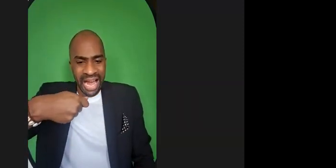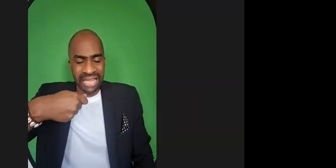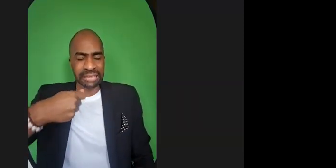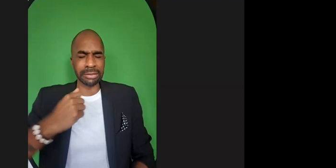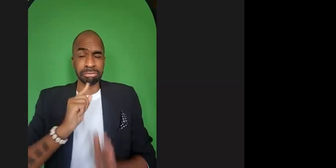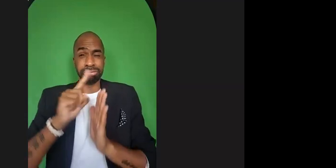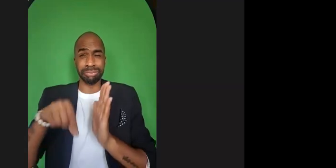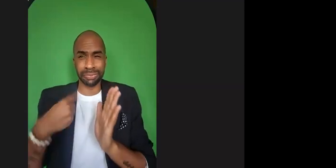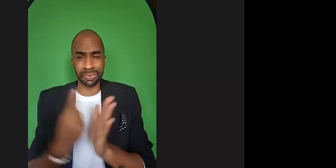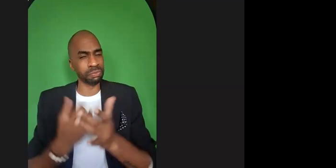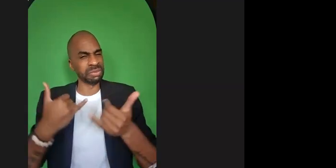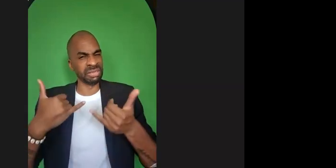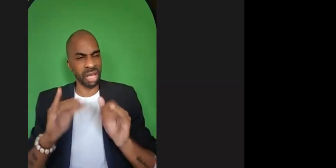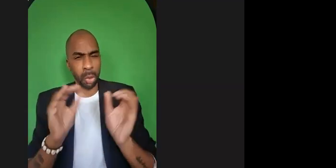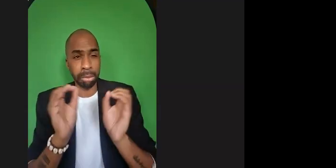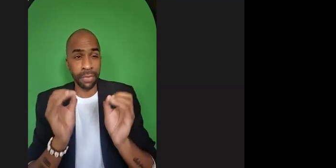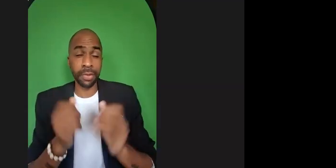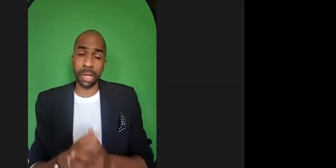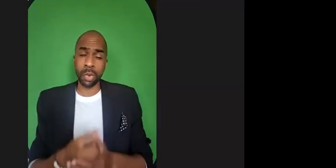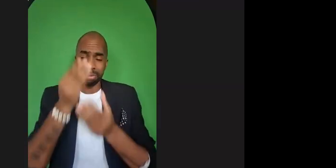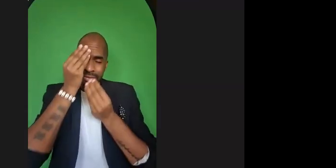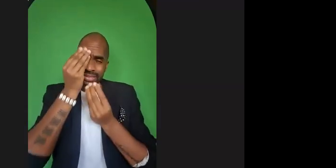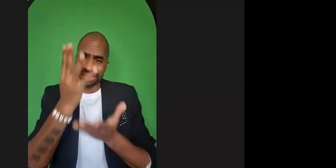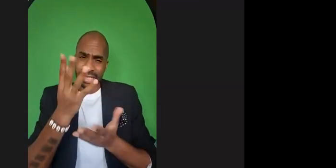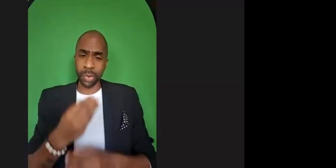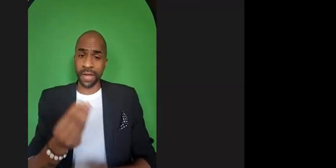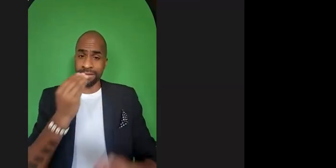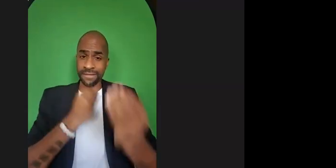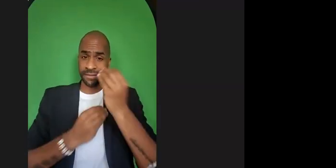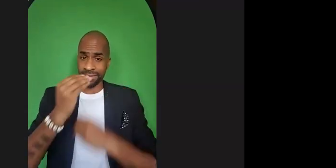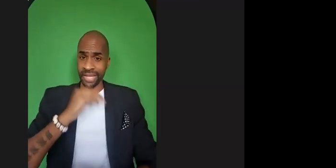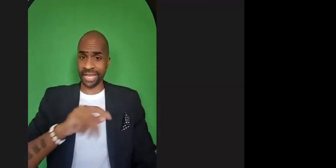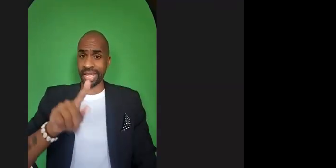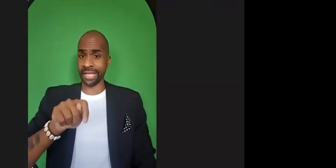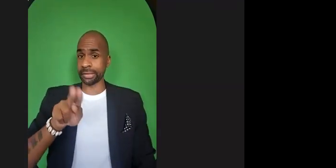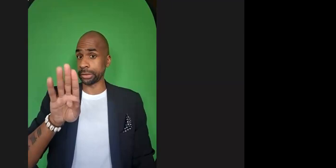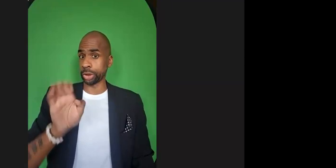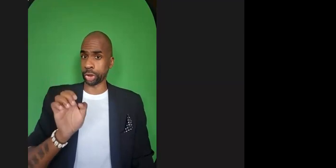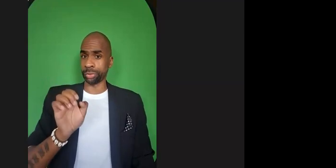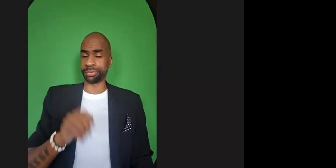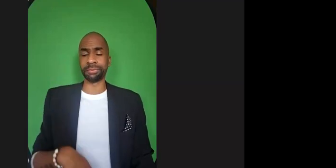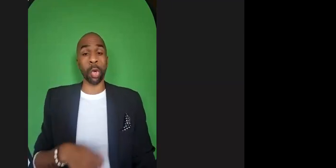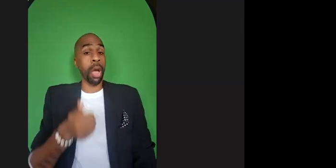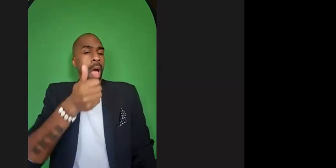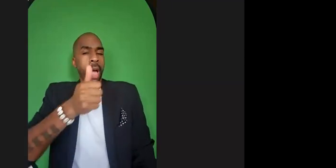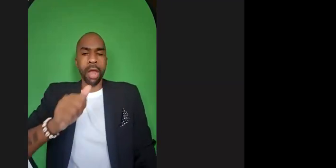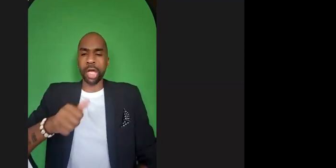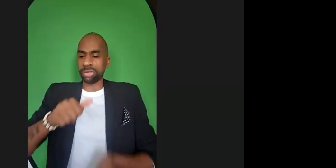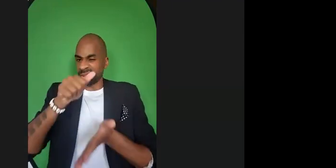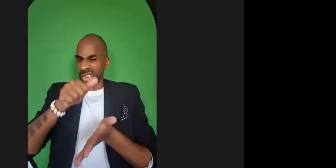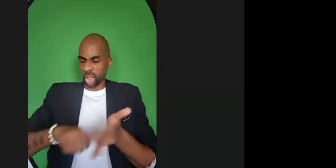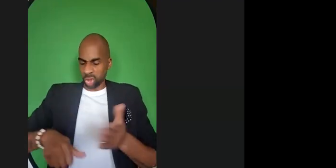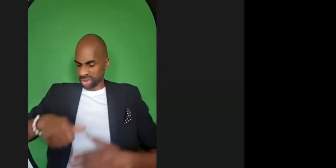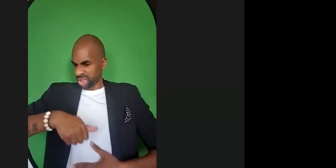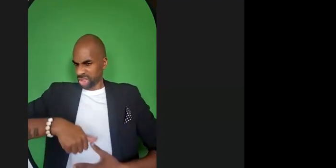cases, I've seen feeding tubes, though, of course, no surgical procedure is a small deal when it's happening to you. But still, I've